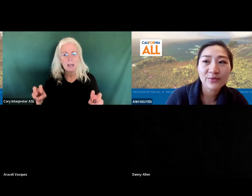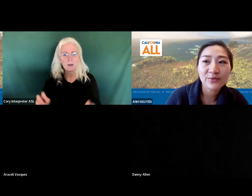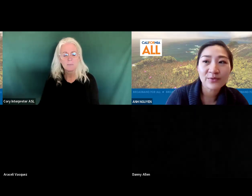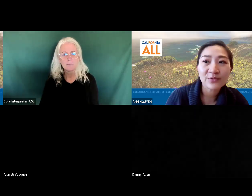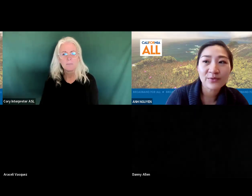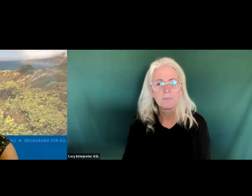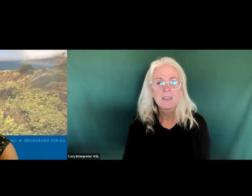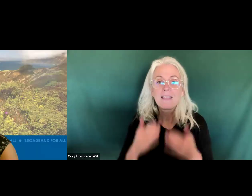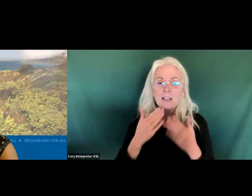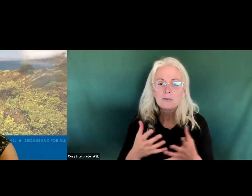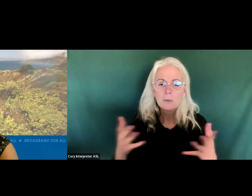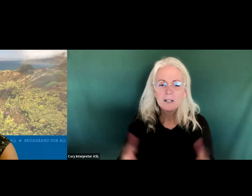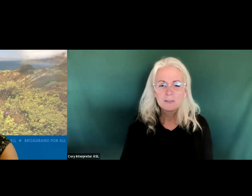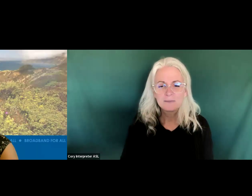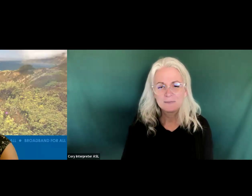Thank you so much, Anne.